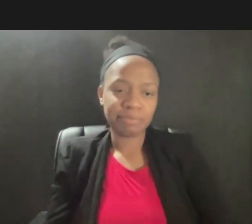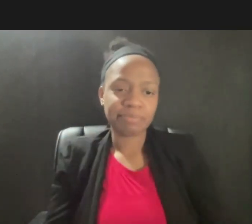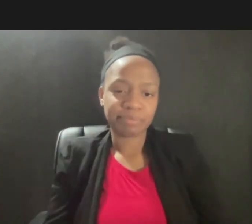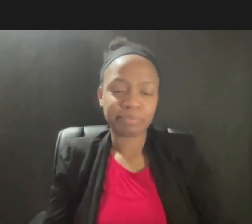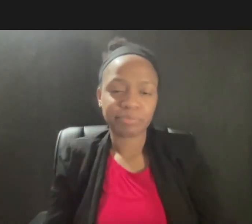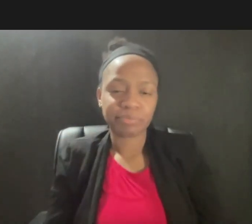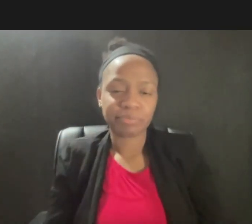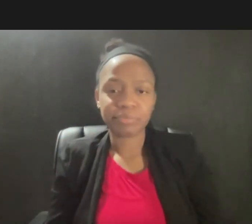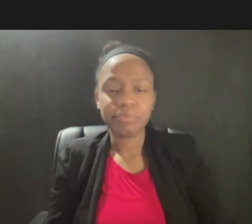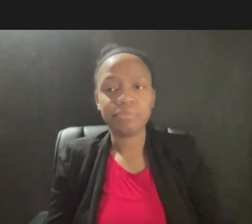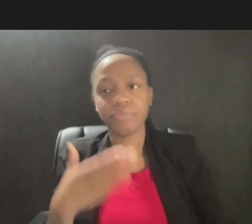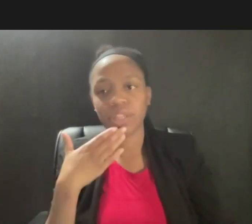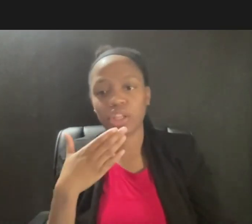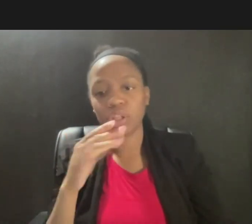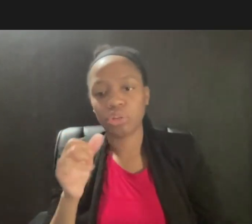Thanks, John.